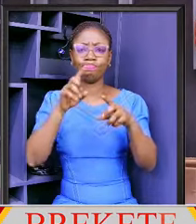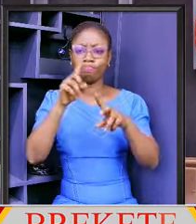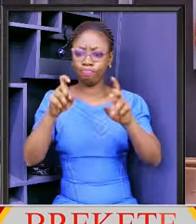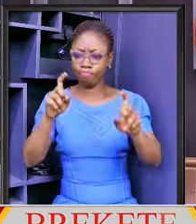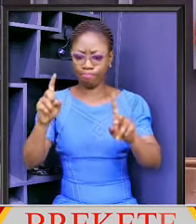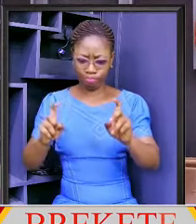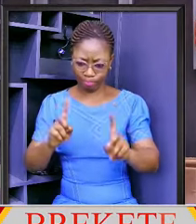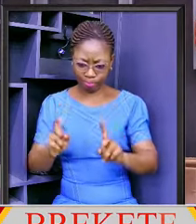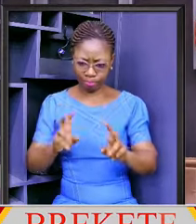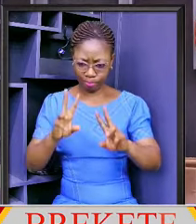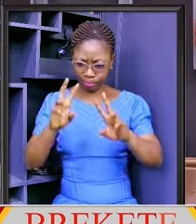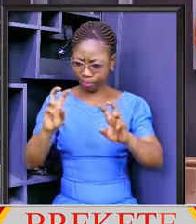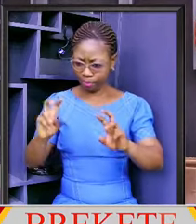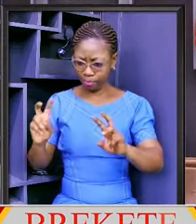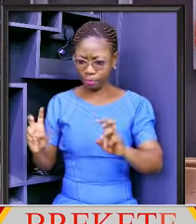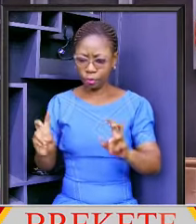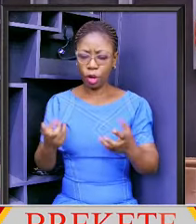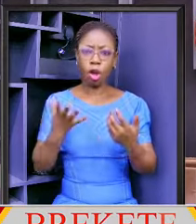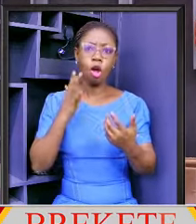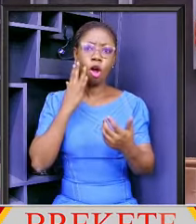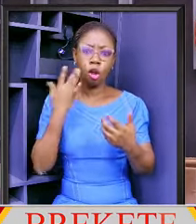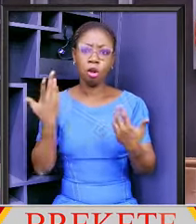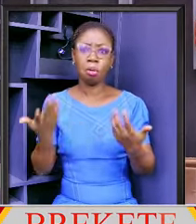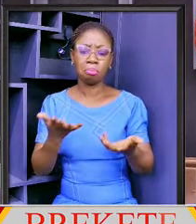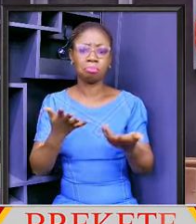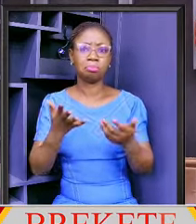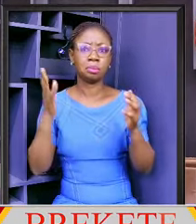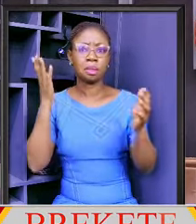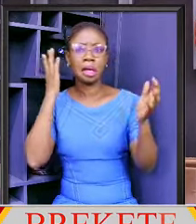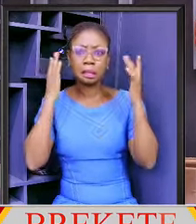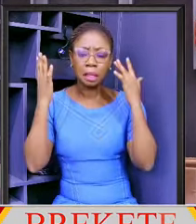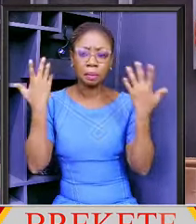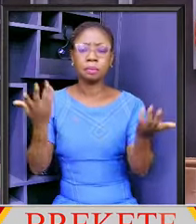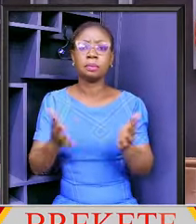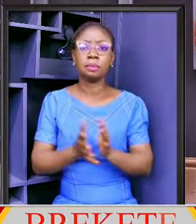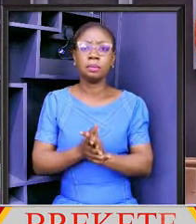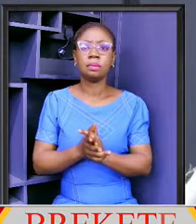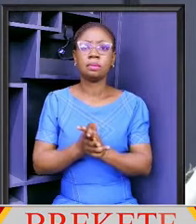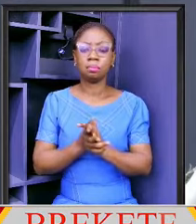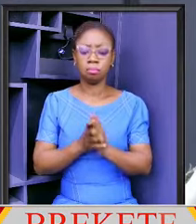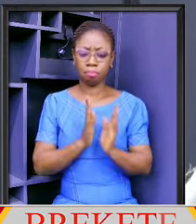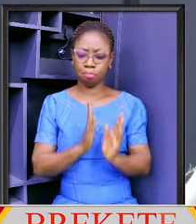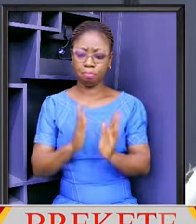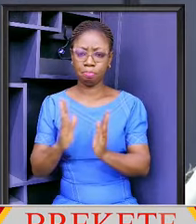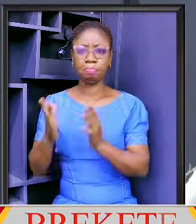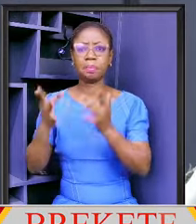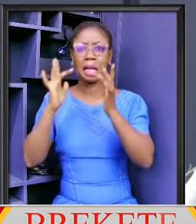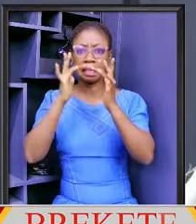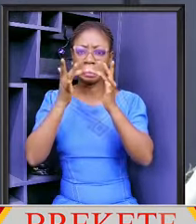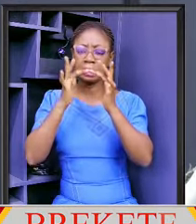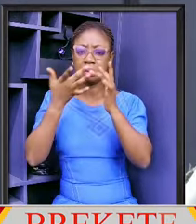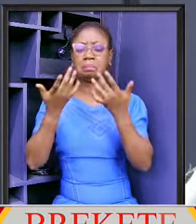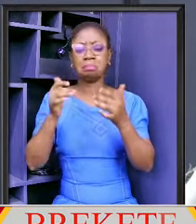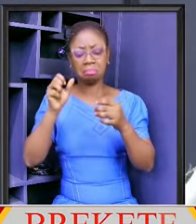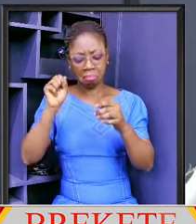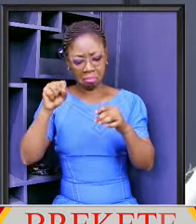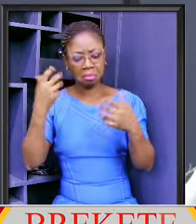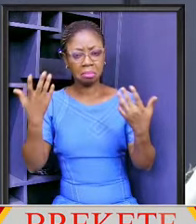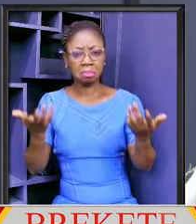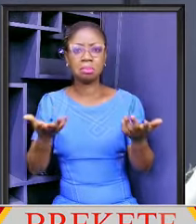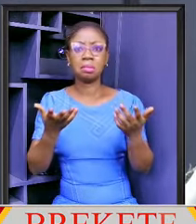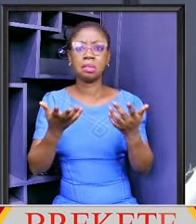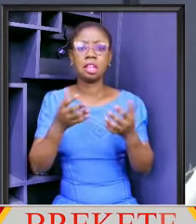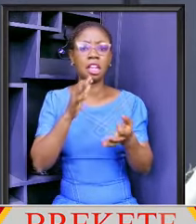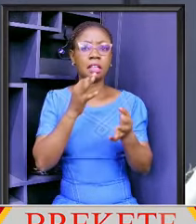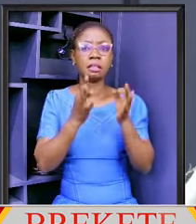check, yes. Video quality, yes. Color correction, yes. This one, yes. Internet, yes. If this internet